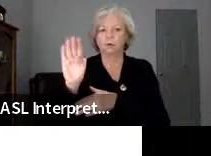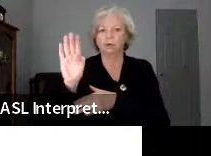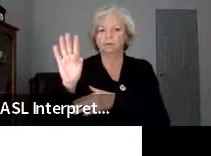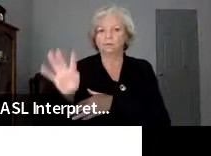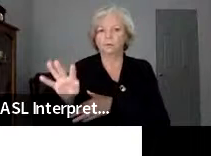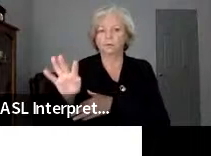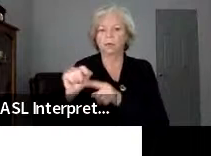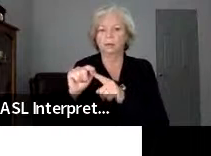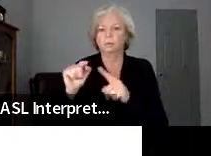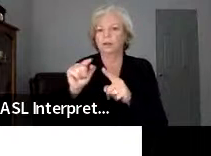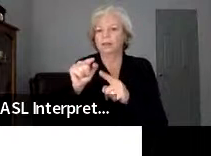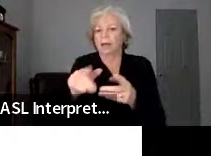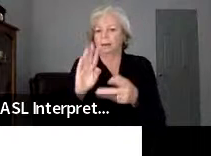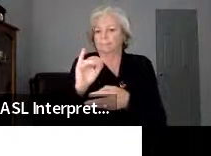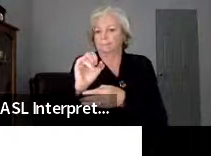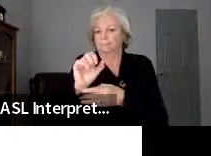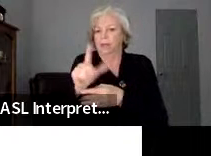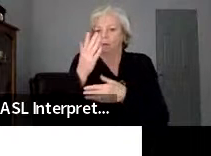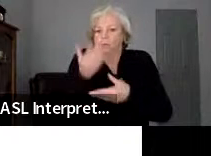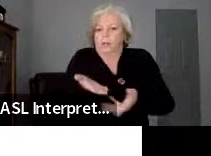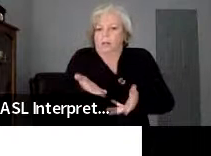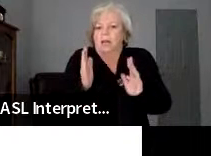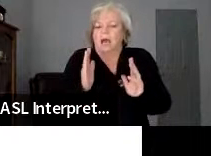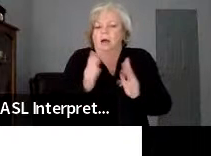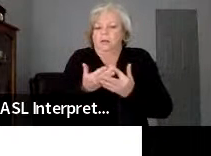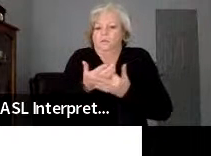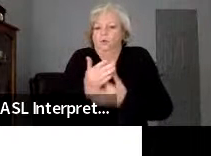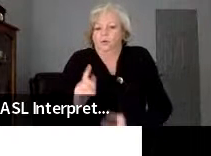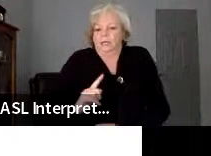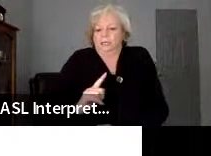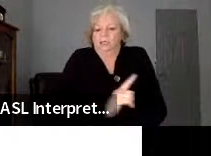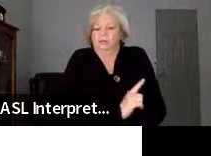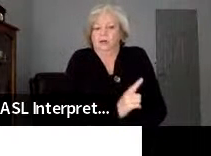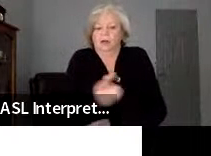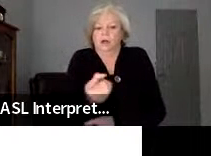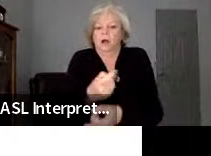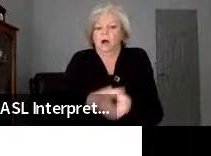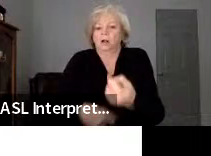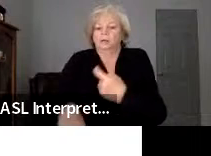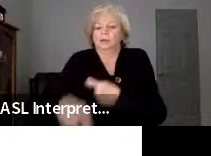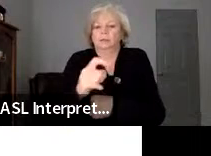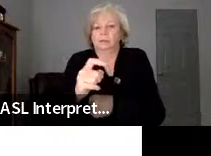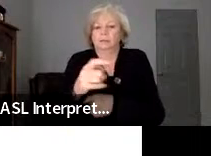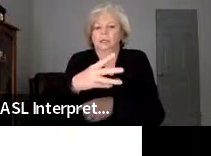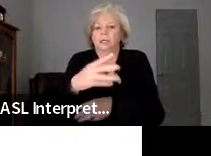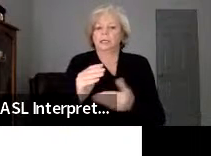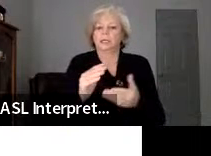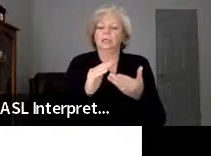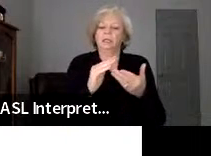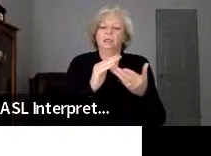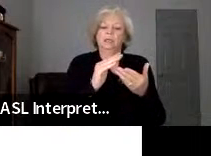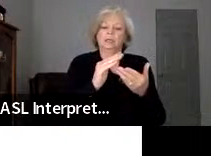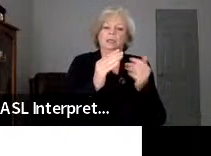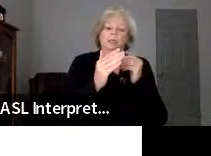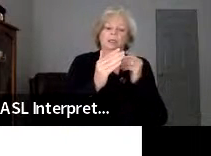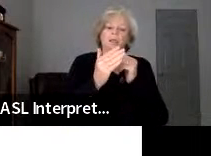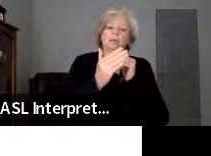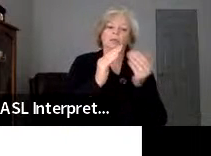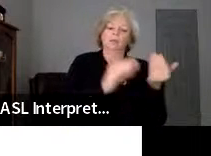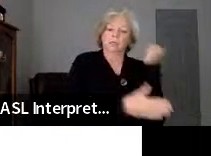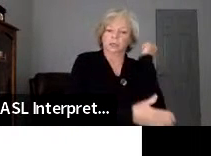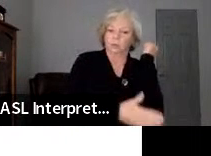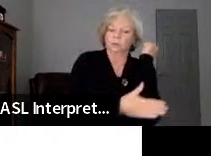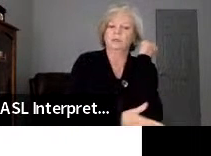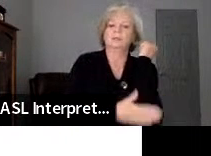through legislation, alternate destination and community paramedicine. And I'll give you a couple examples of